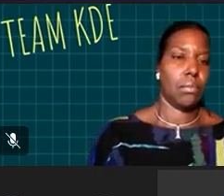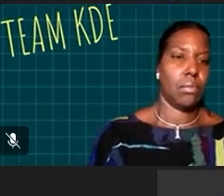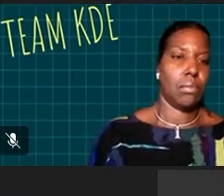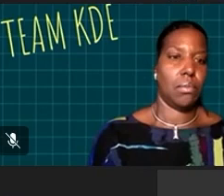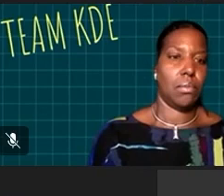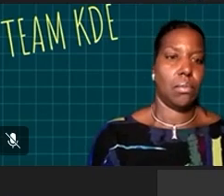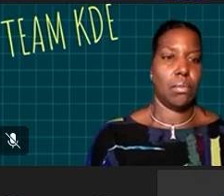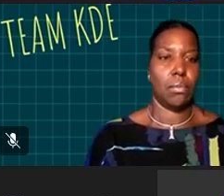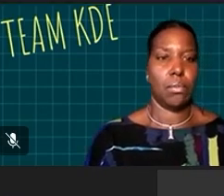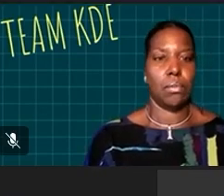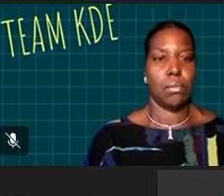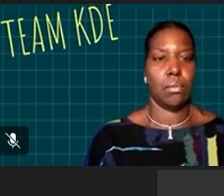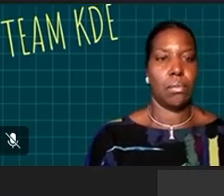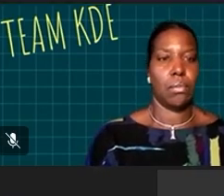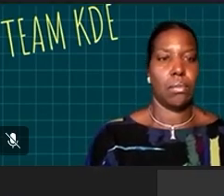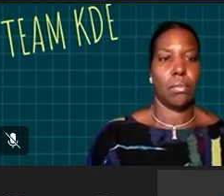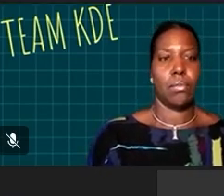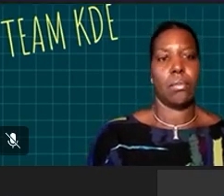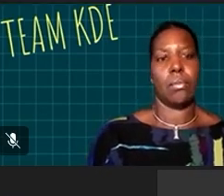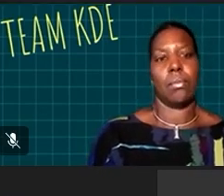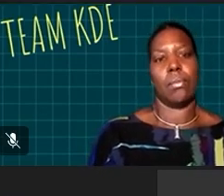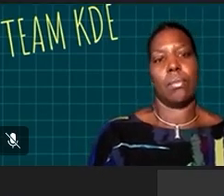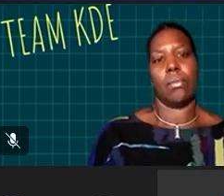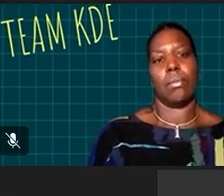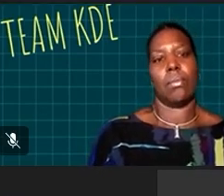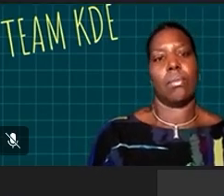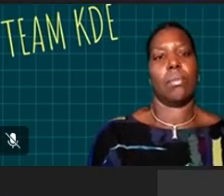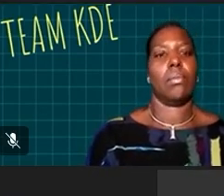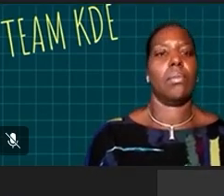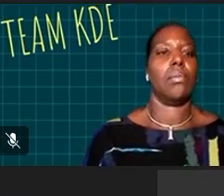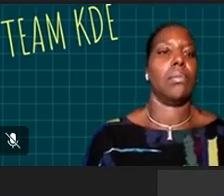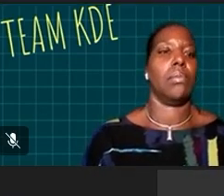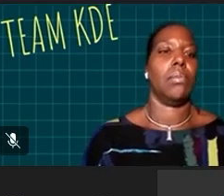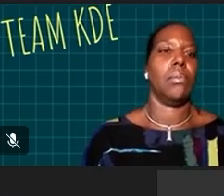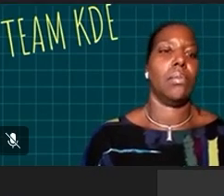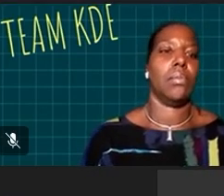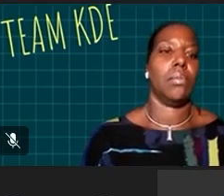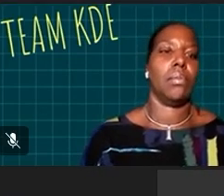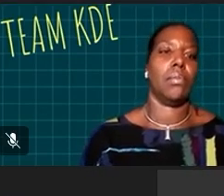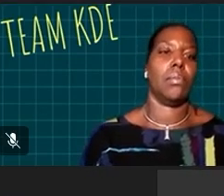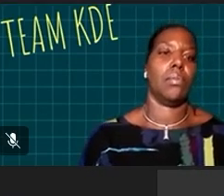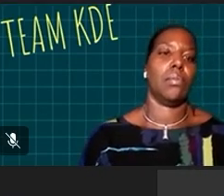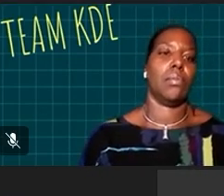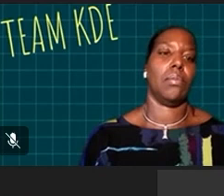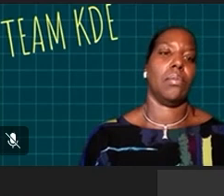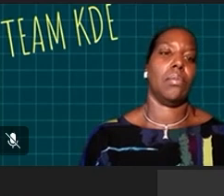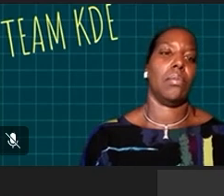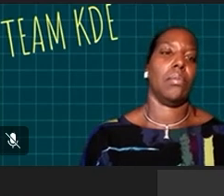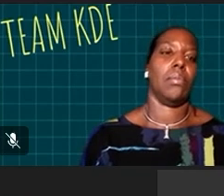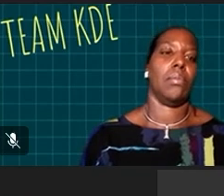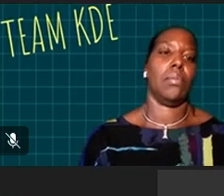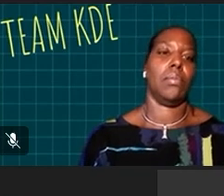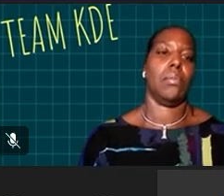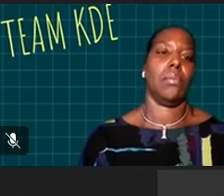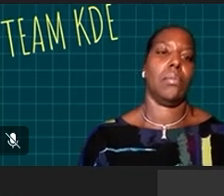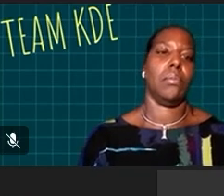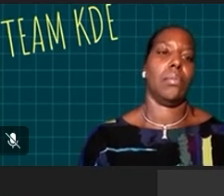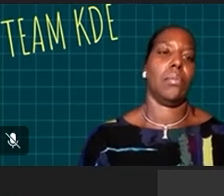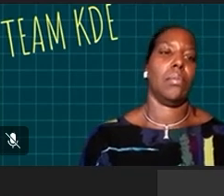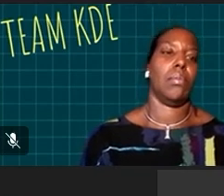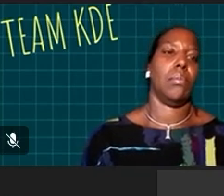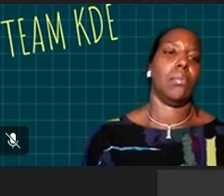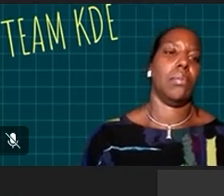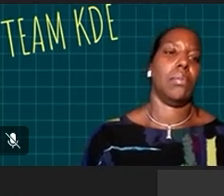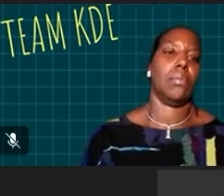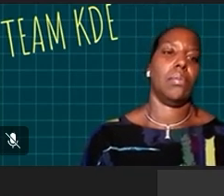circuit. In leased dark fiber options, the applicant leases